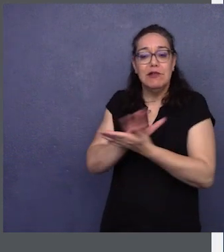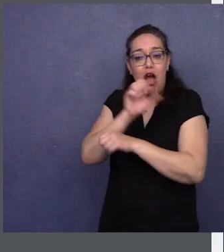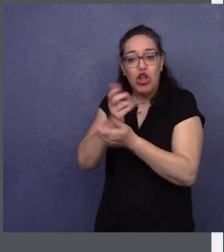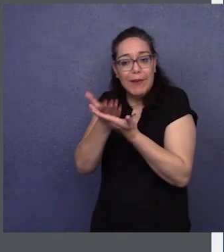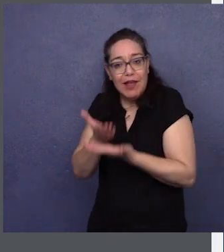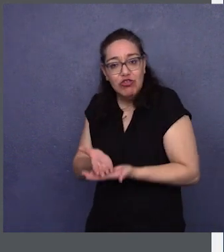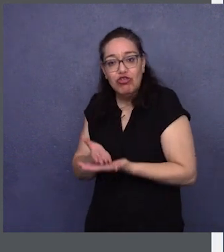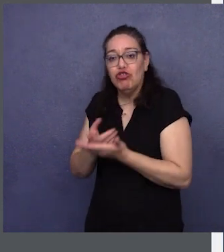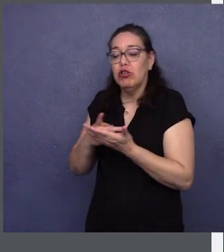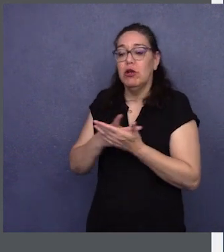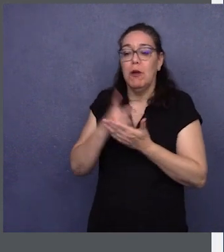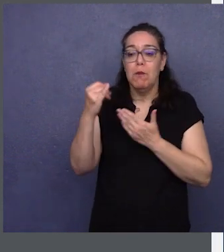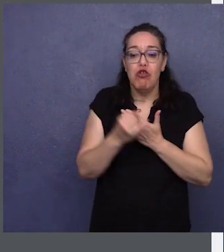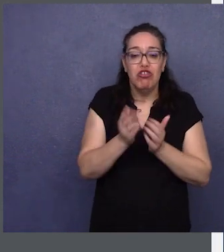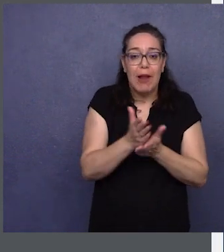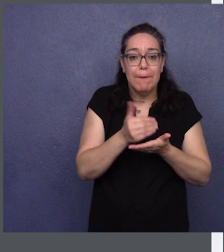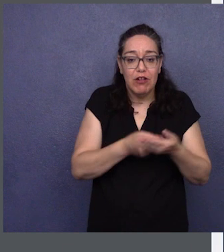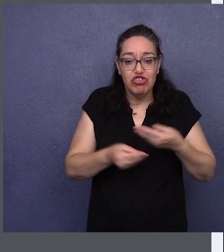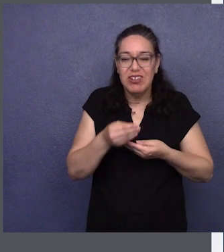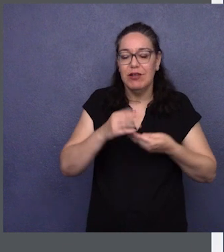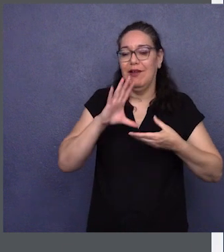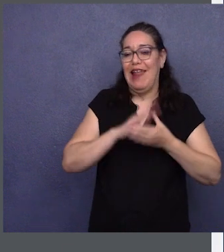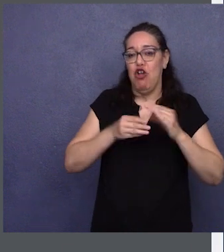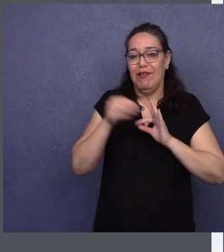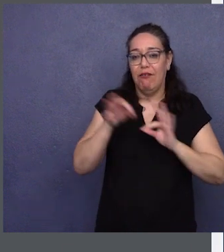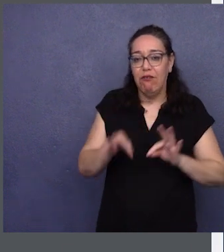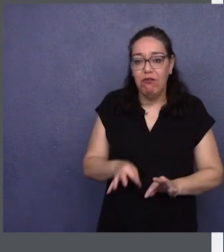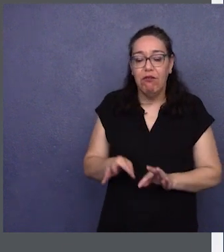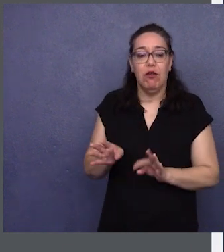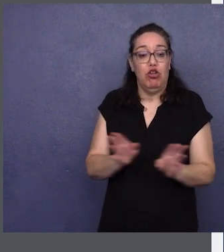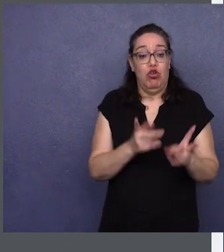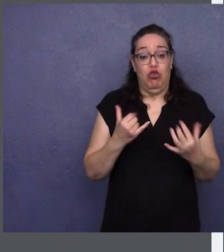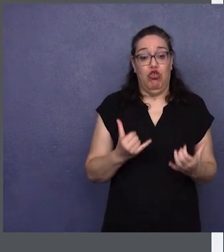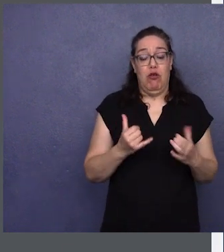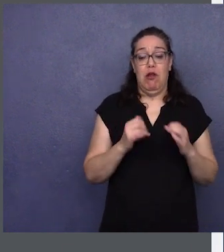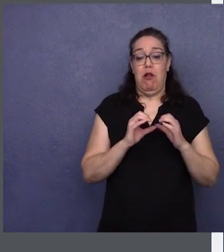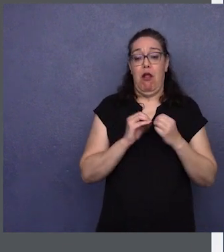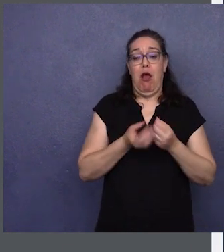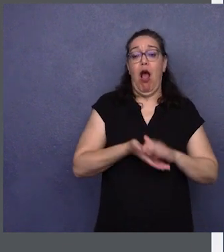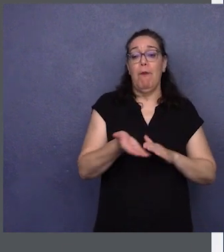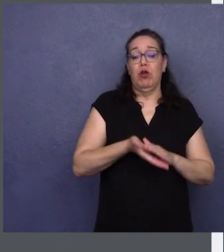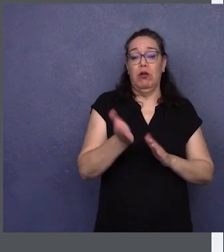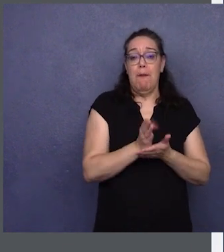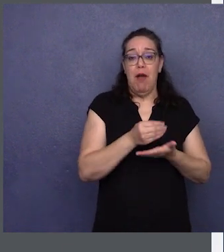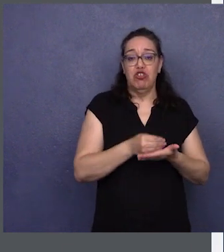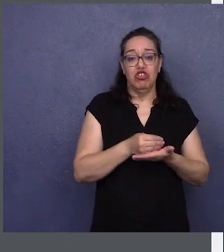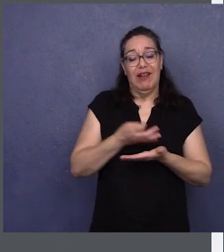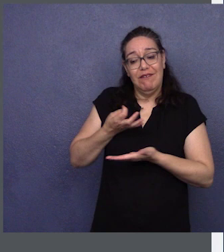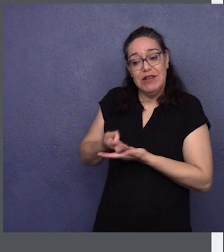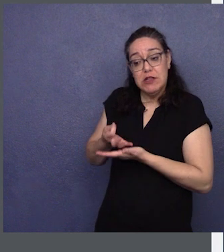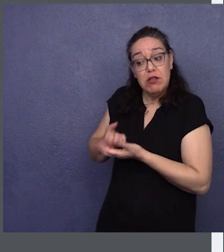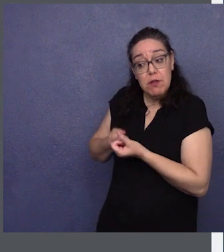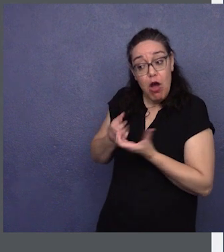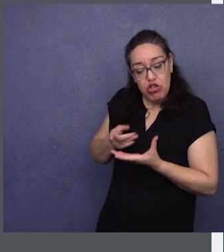documentation, project budget and narrative, your current operating budget, and for fiscal sponsors, your letter